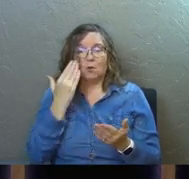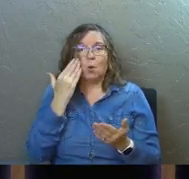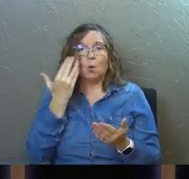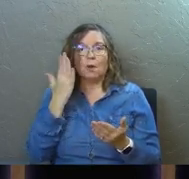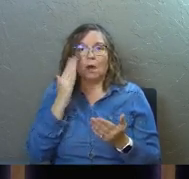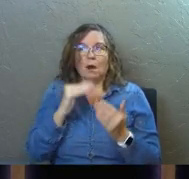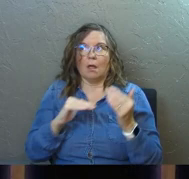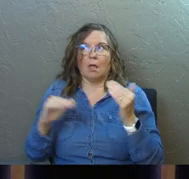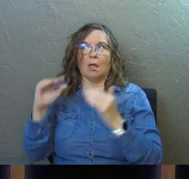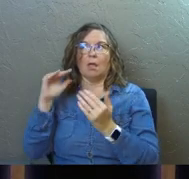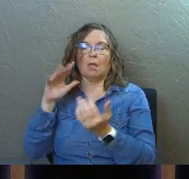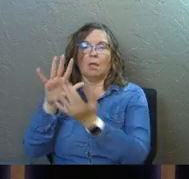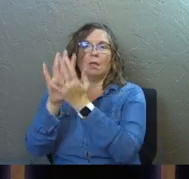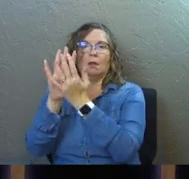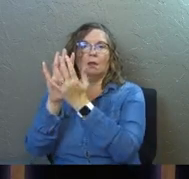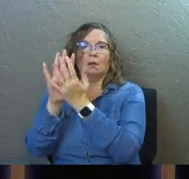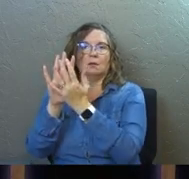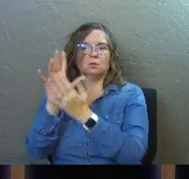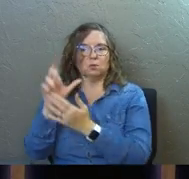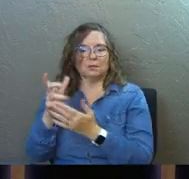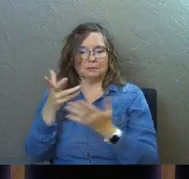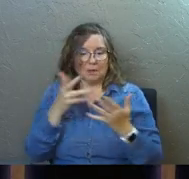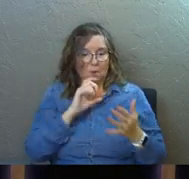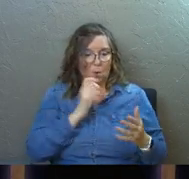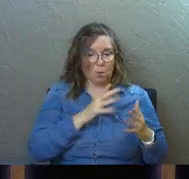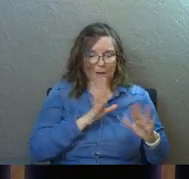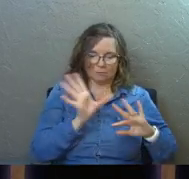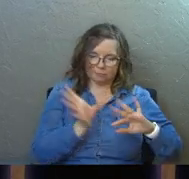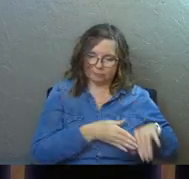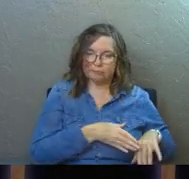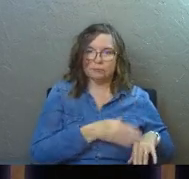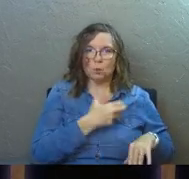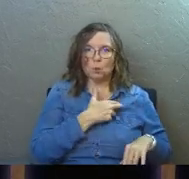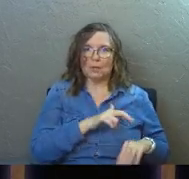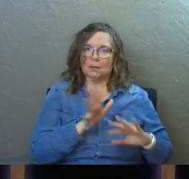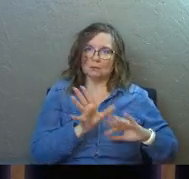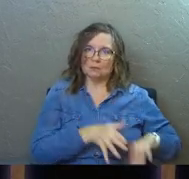level, and you need to be done with that old way.